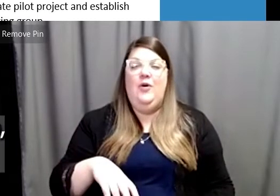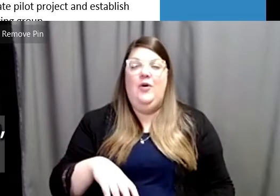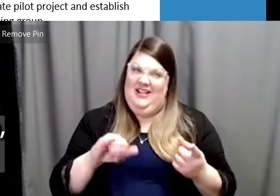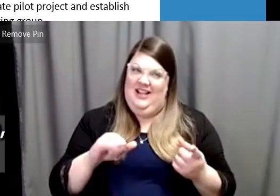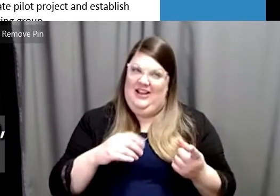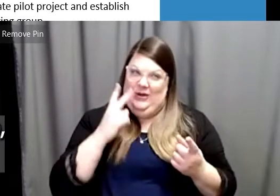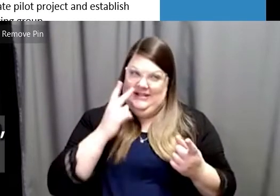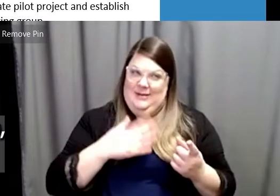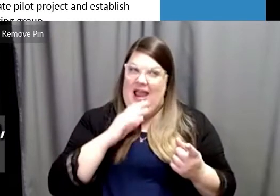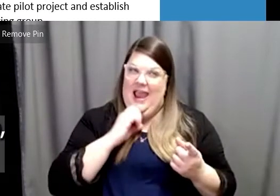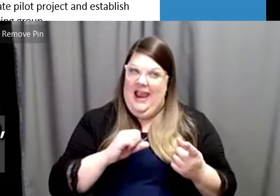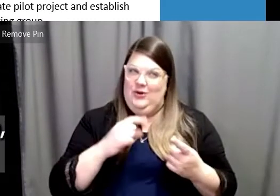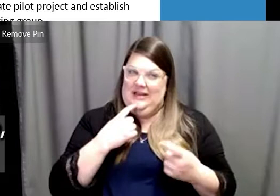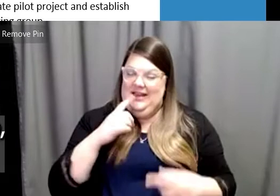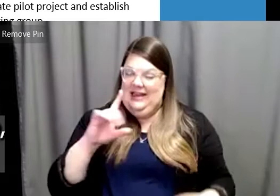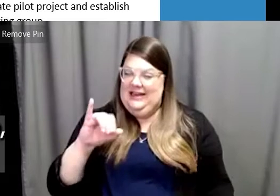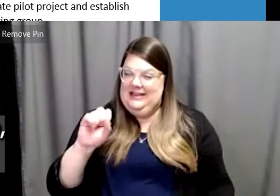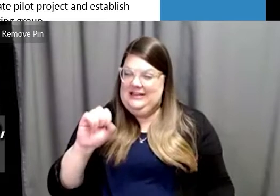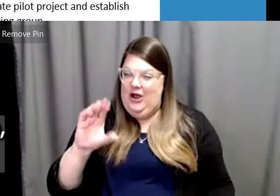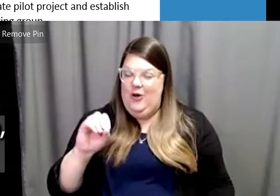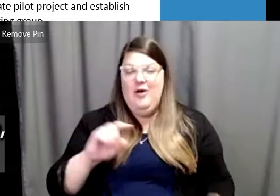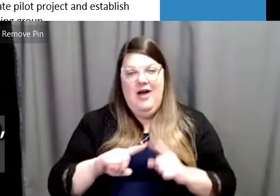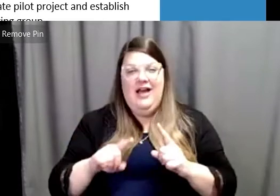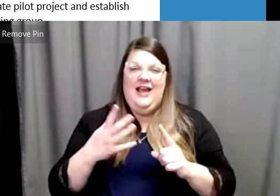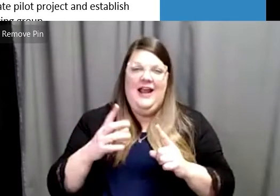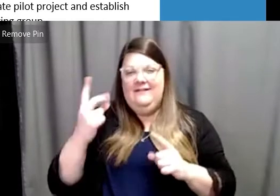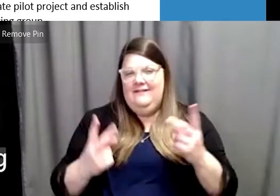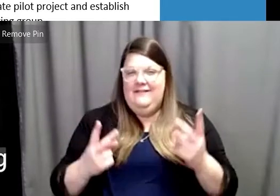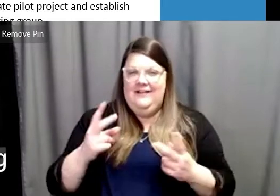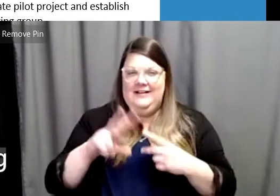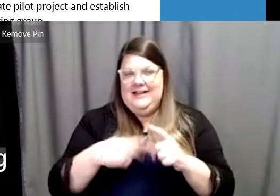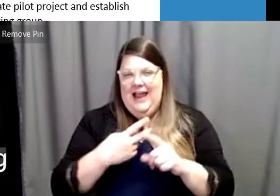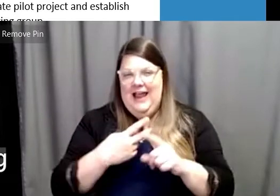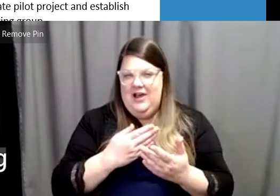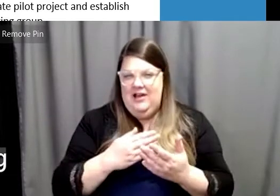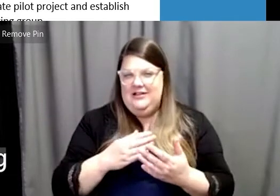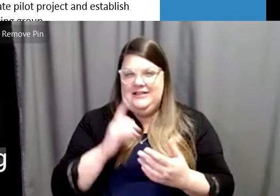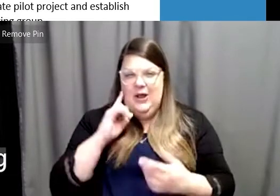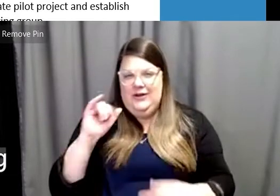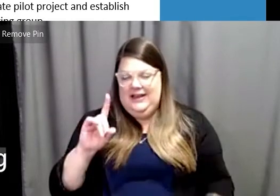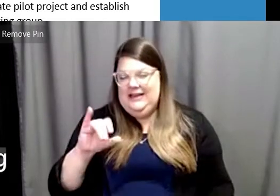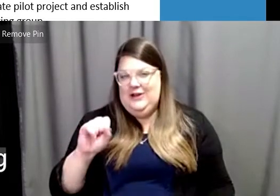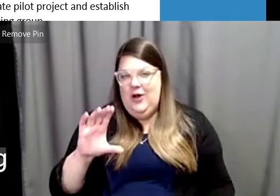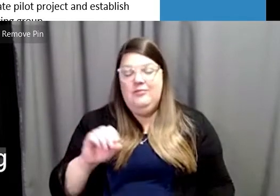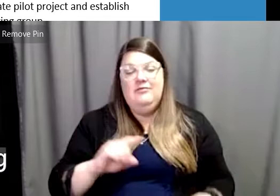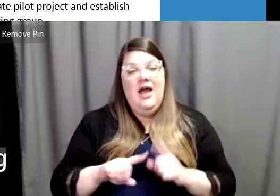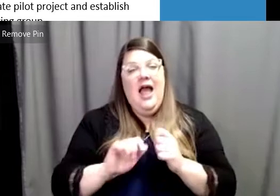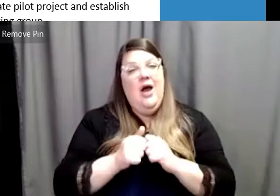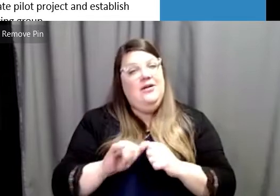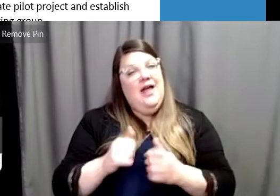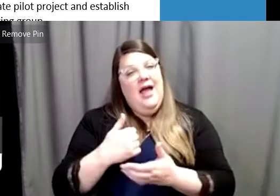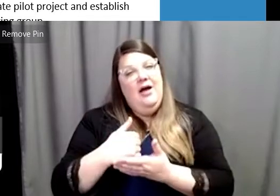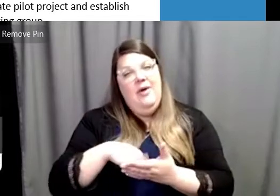but there's still maybe a hybrid of disco, let's say. And so how does that help us to